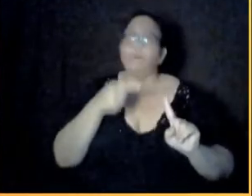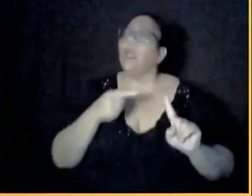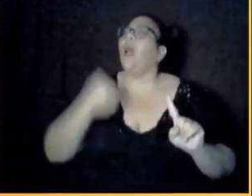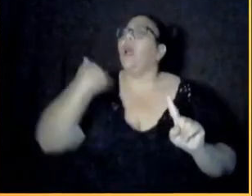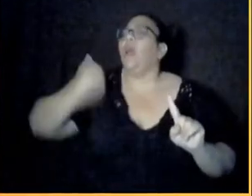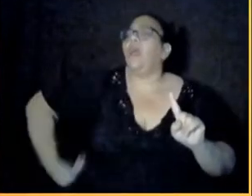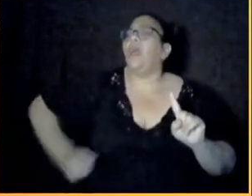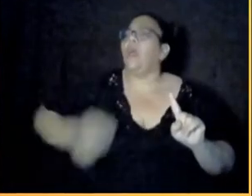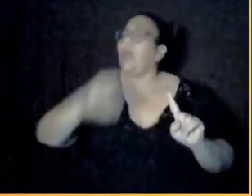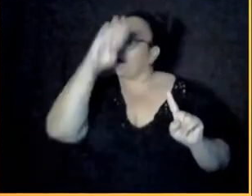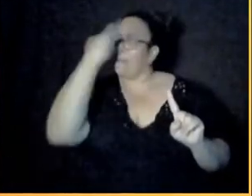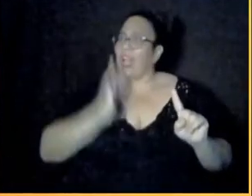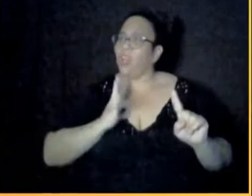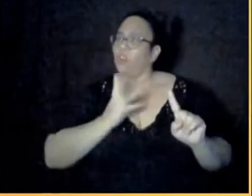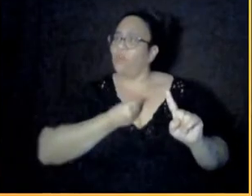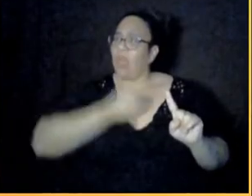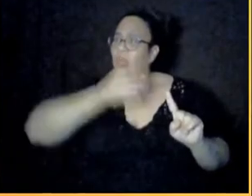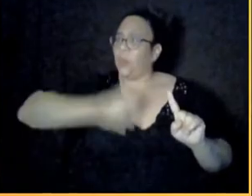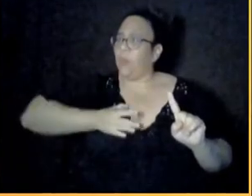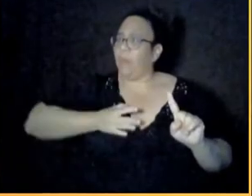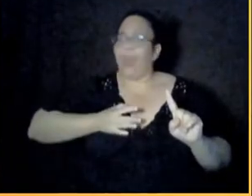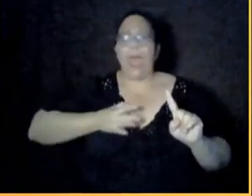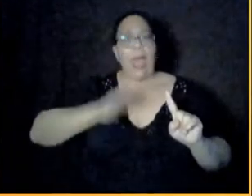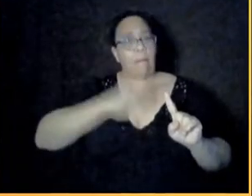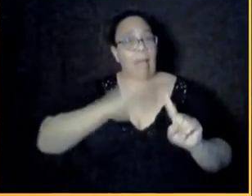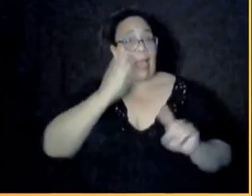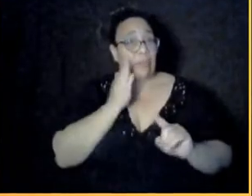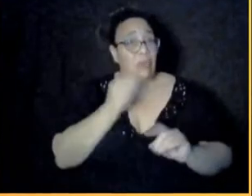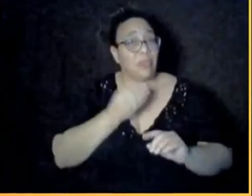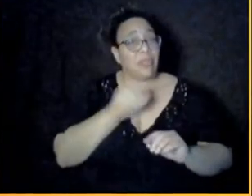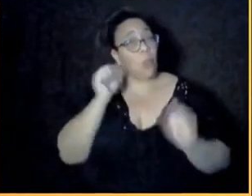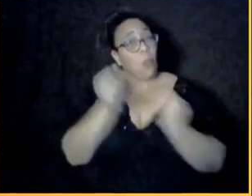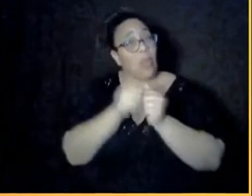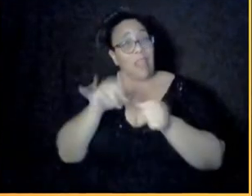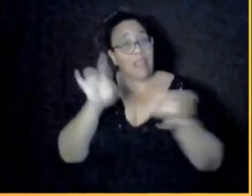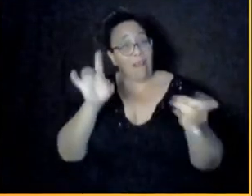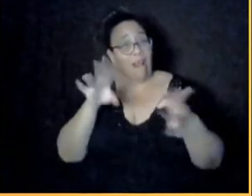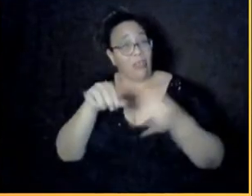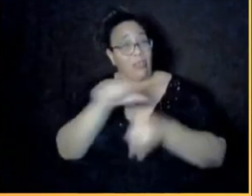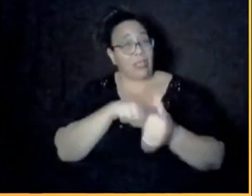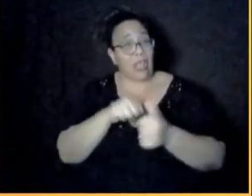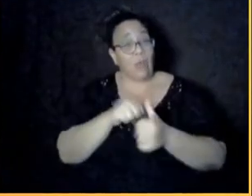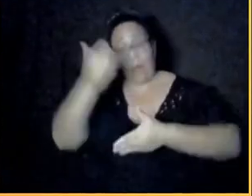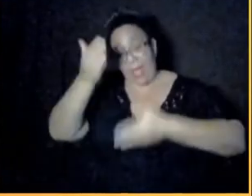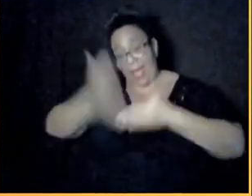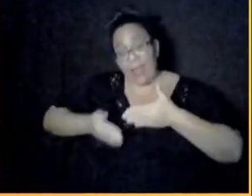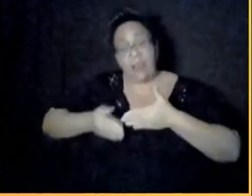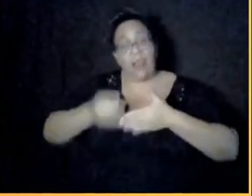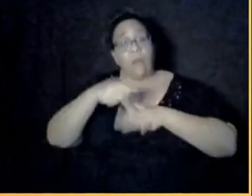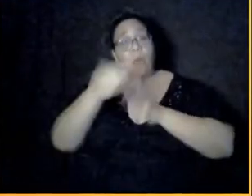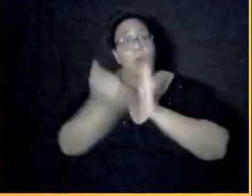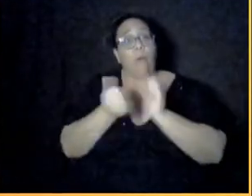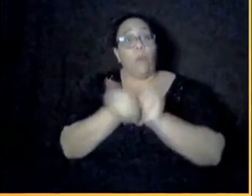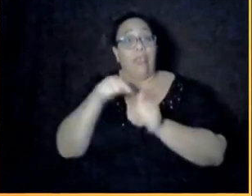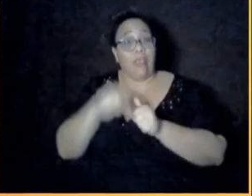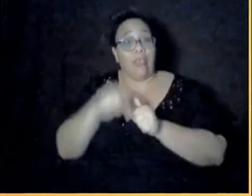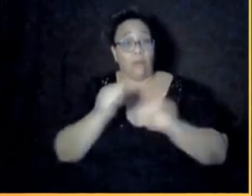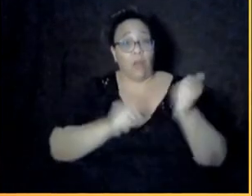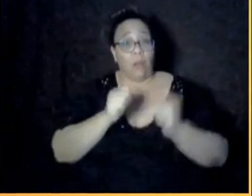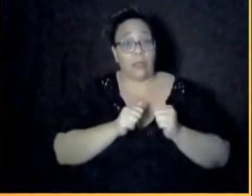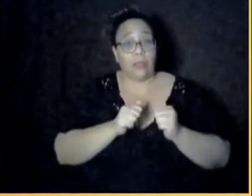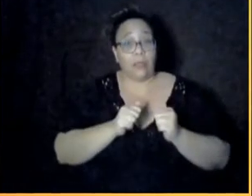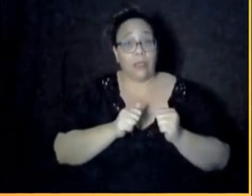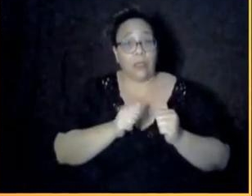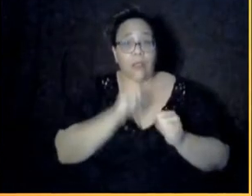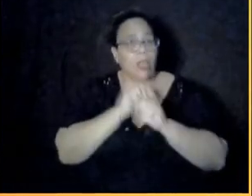in an extremely hostile society. We're gonna end our program with that performance tonight. As I mentioned, there was